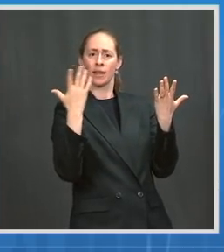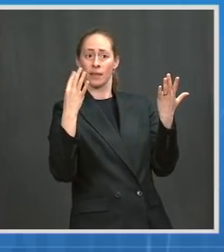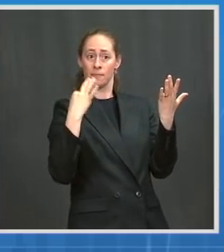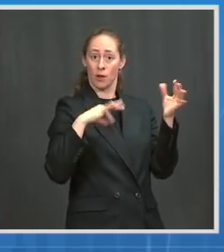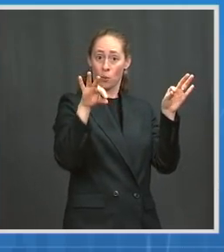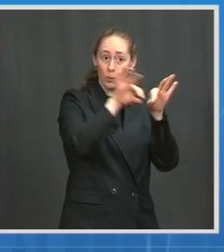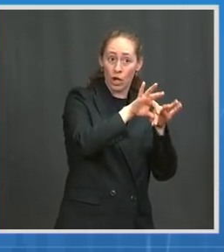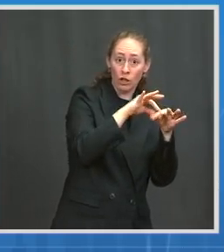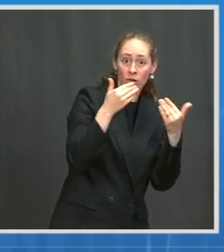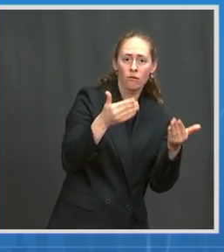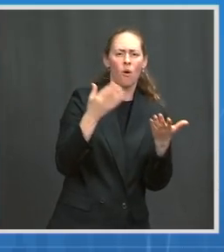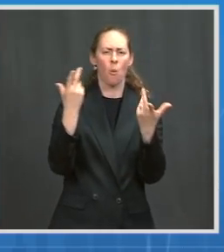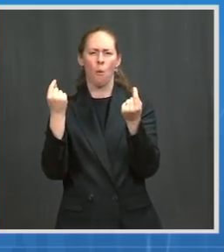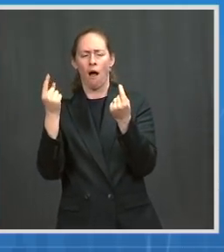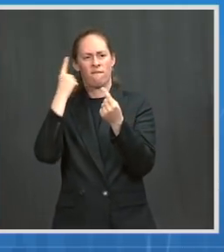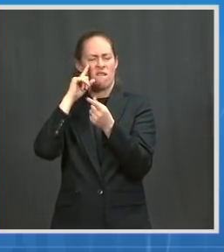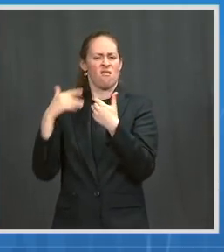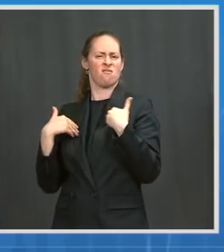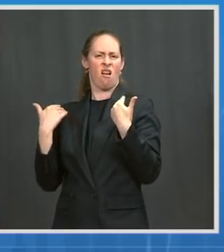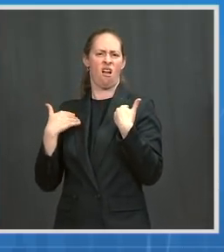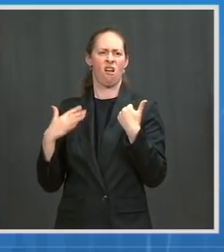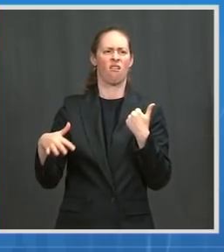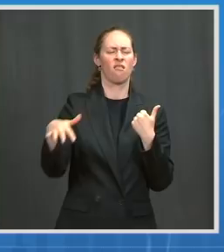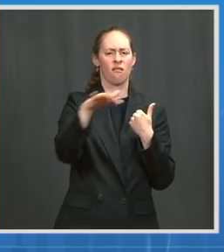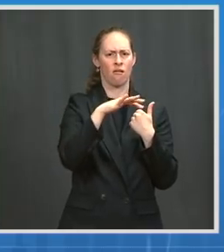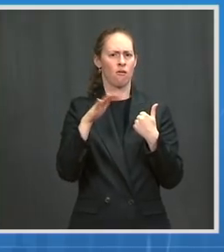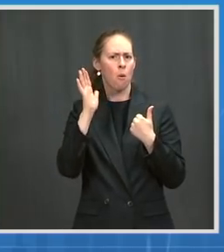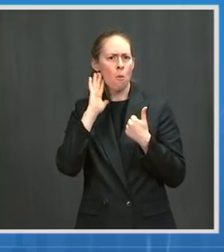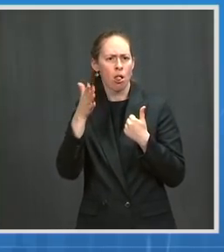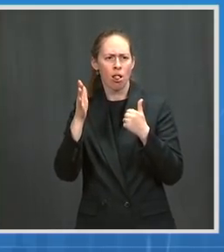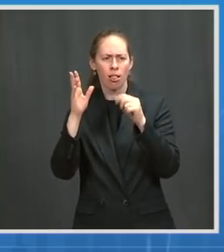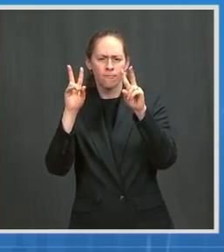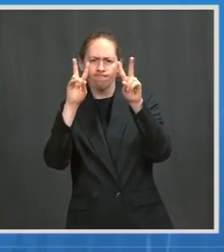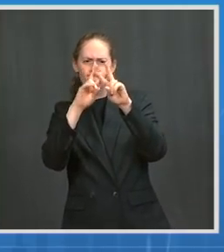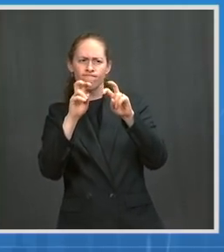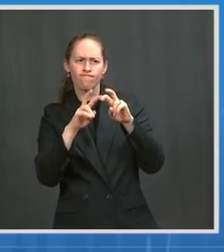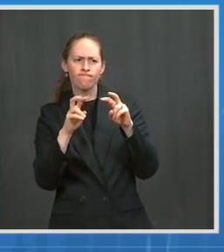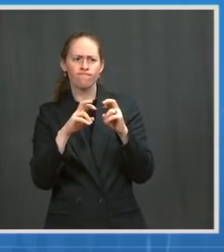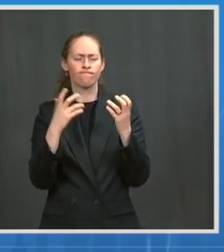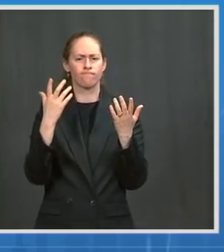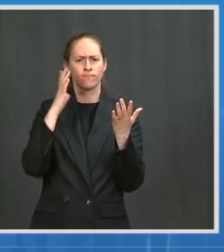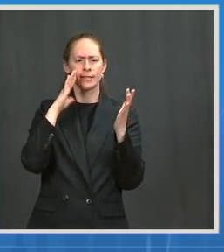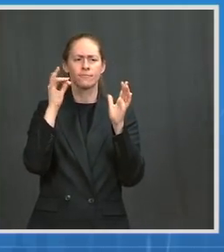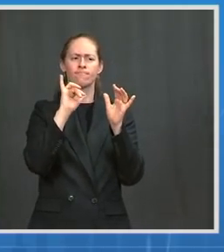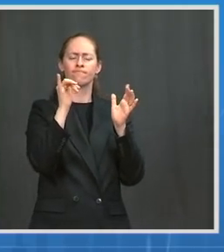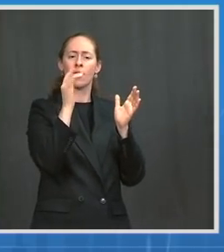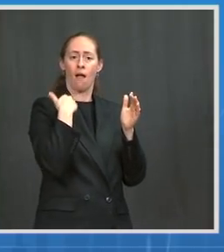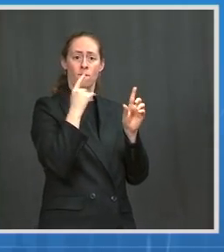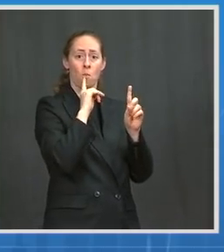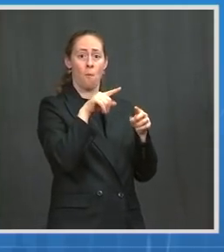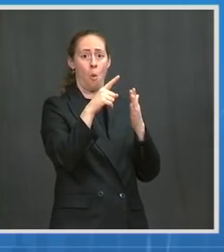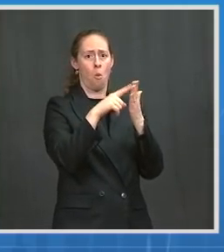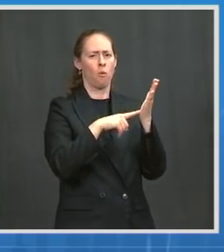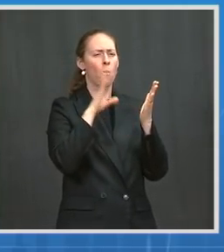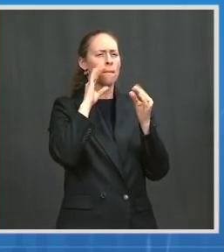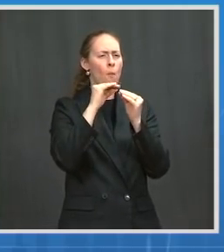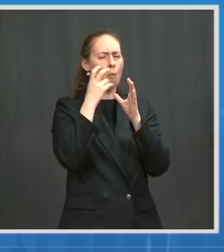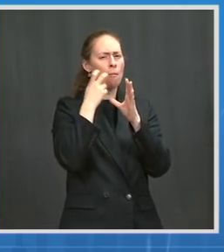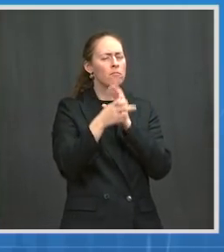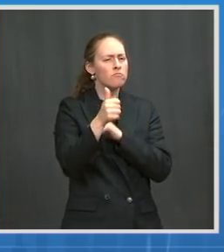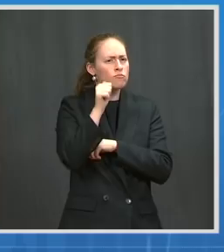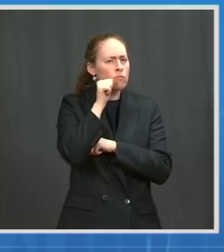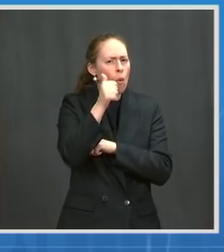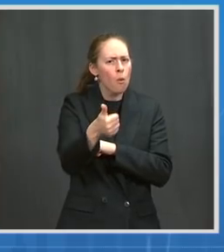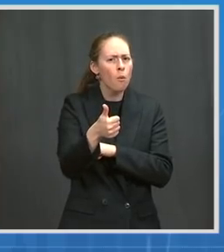all age groups. I look forward to hearing this important discussion, which is yet another demonstration of our ongoing efforts to